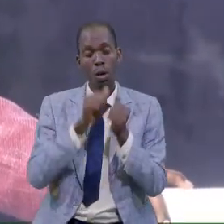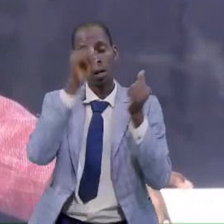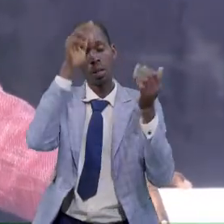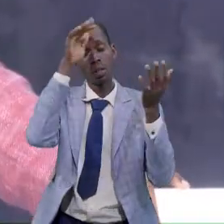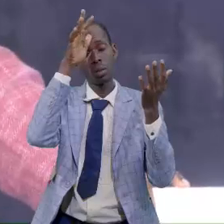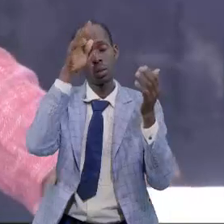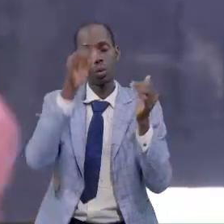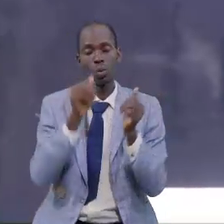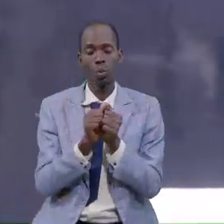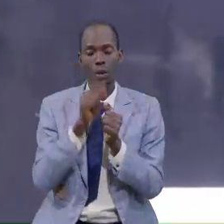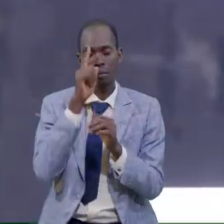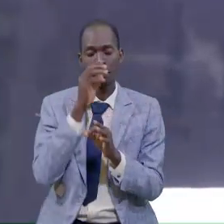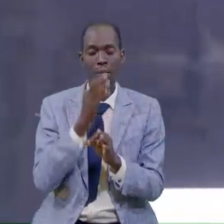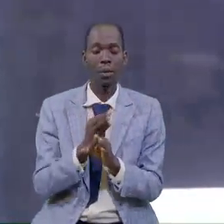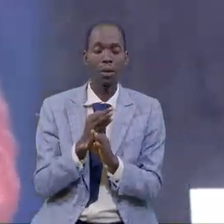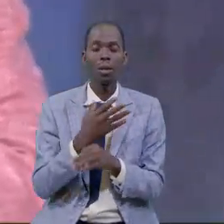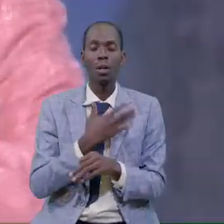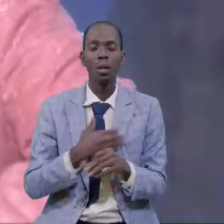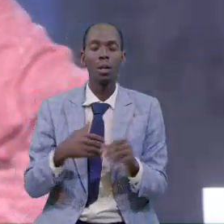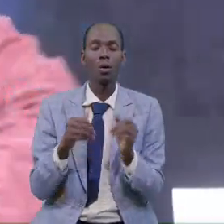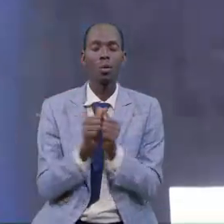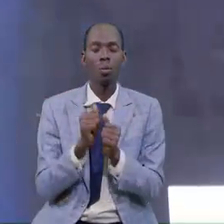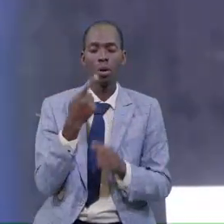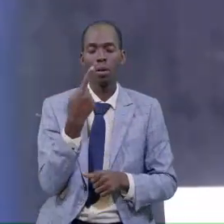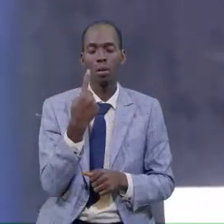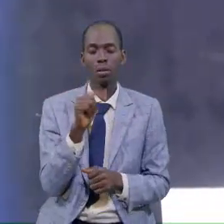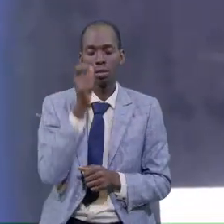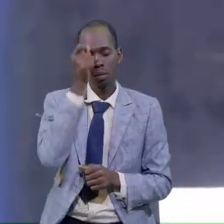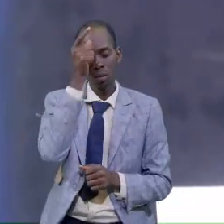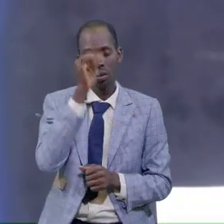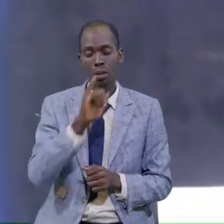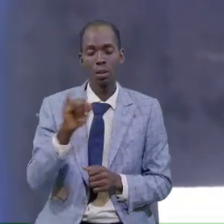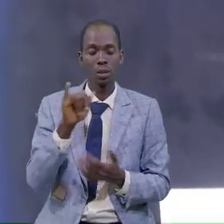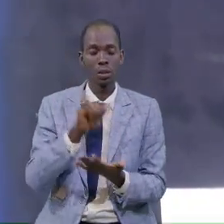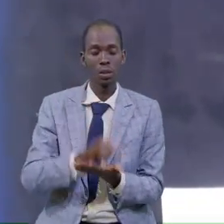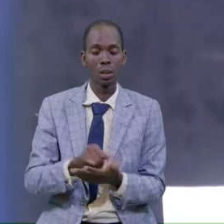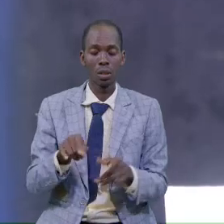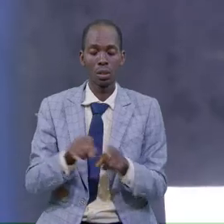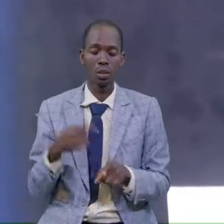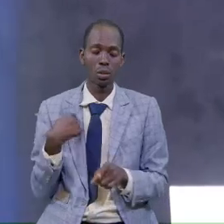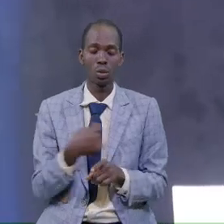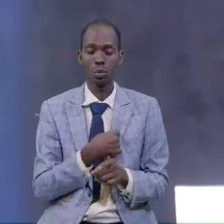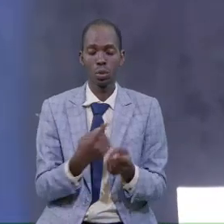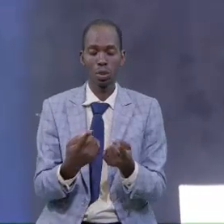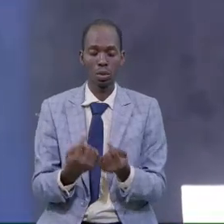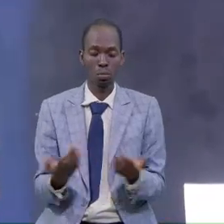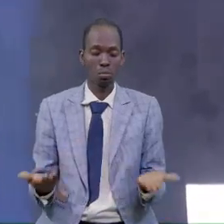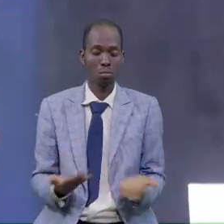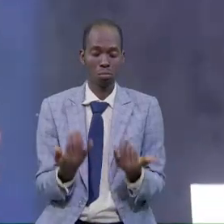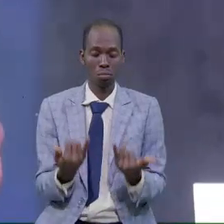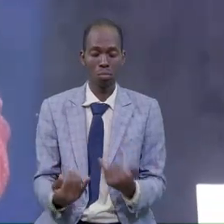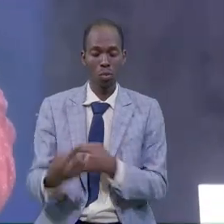faith, and with the understanding that as we come today, you will turn